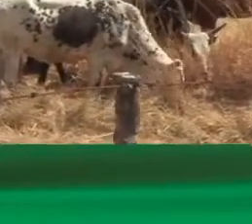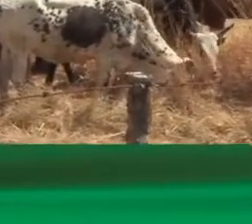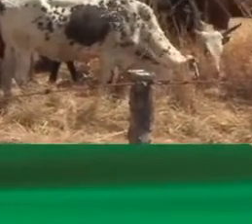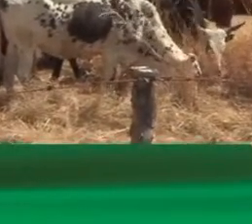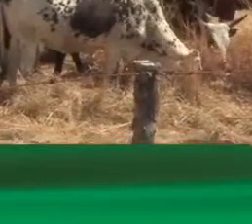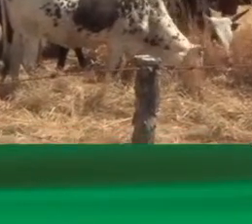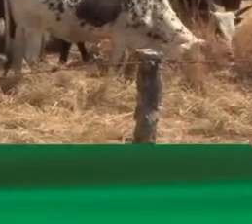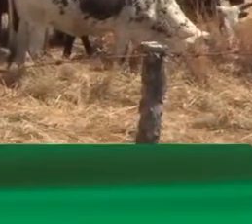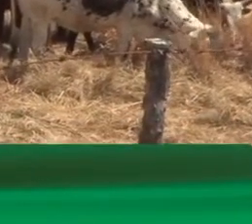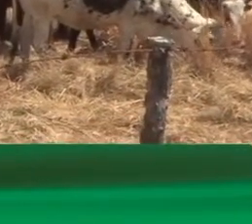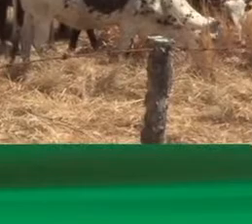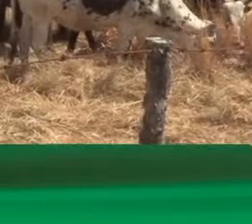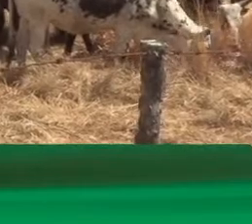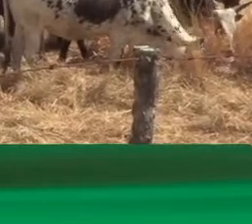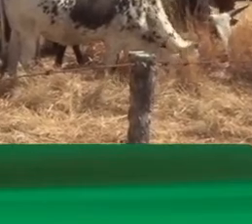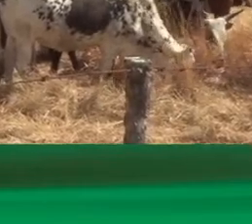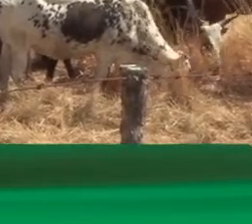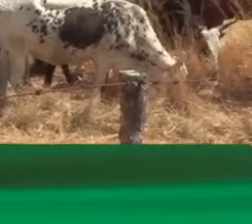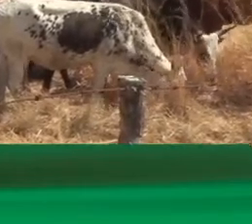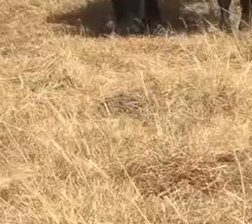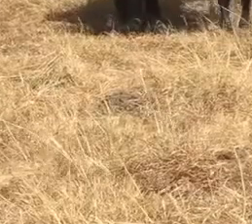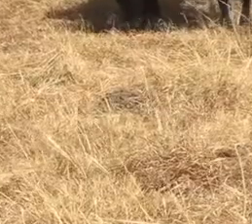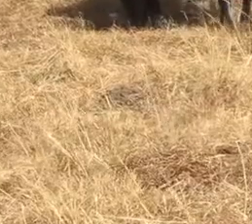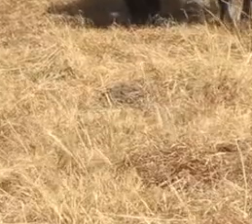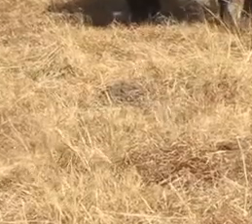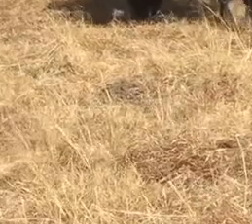Ndingumfanelo Roni Machaya.